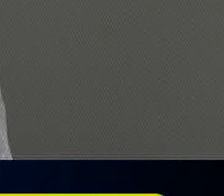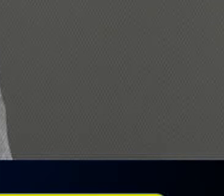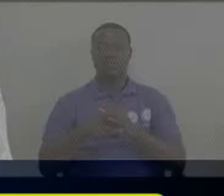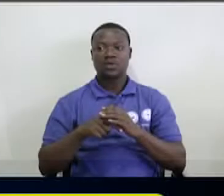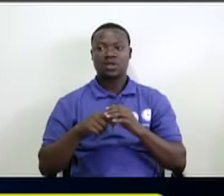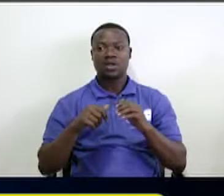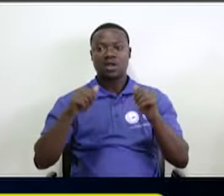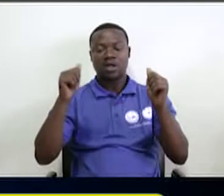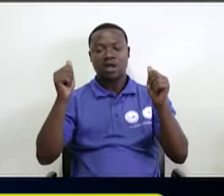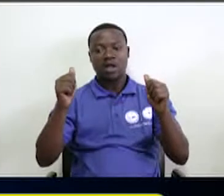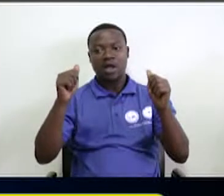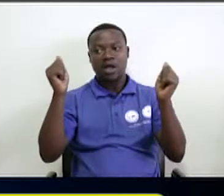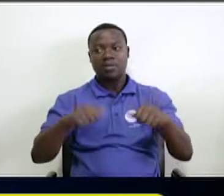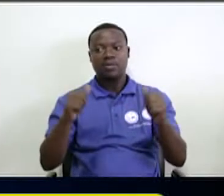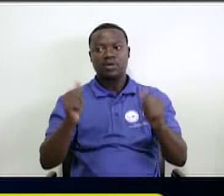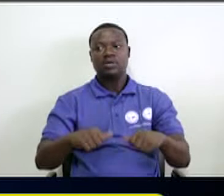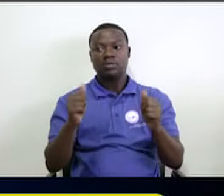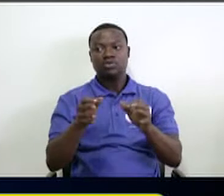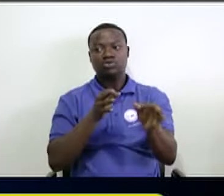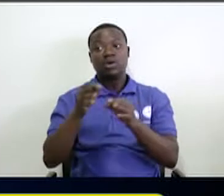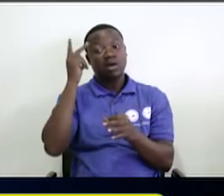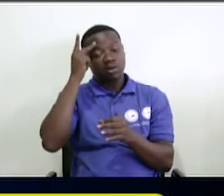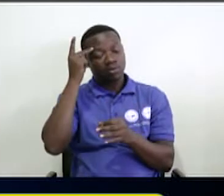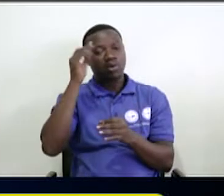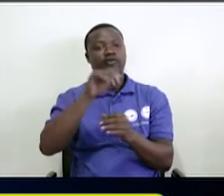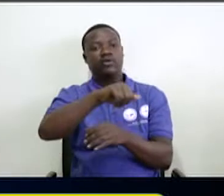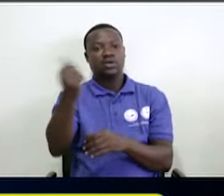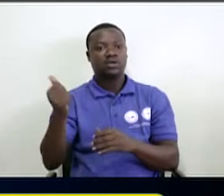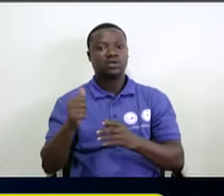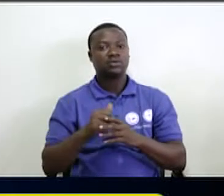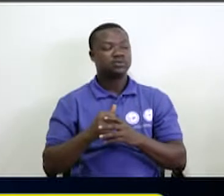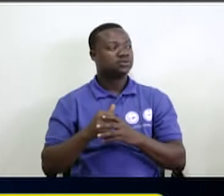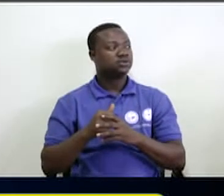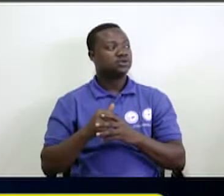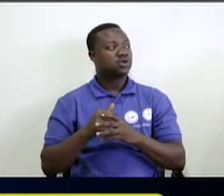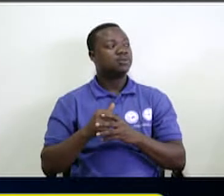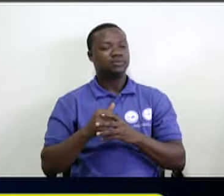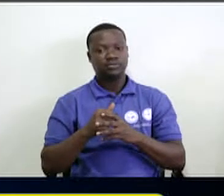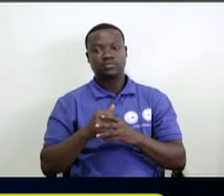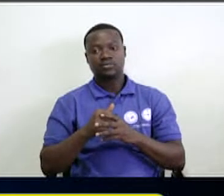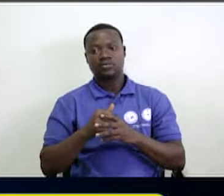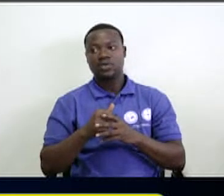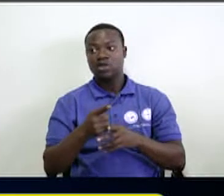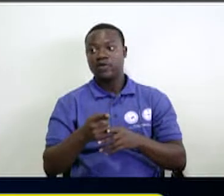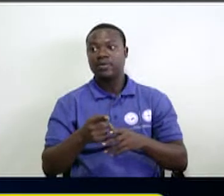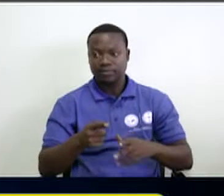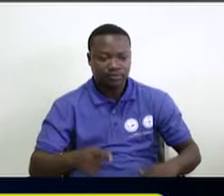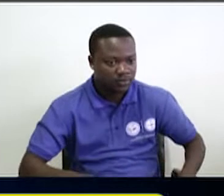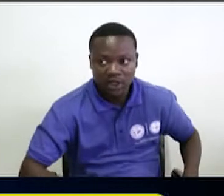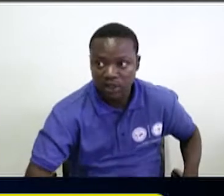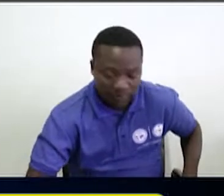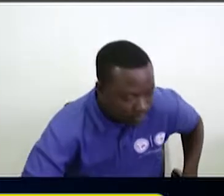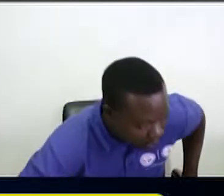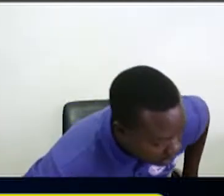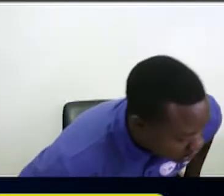explain the purpose of God to others. The